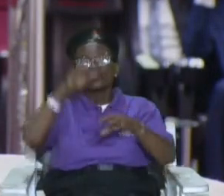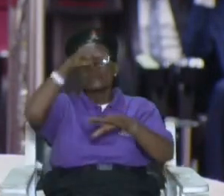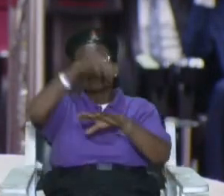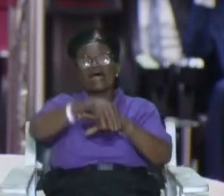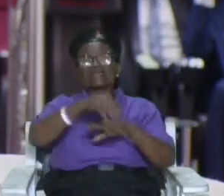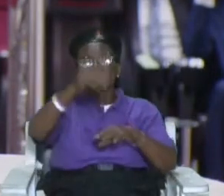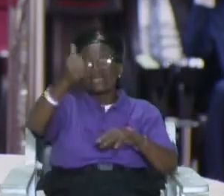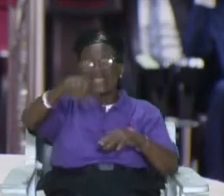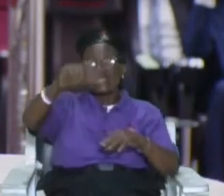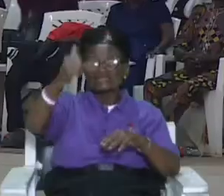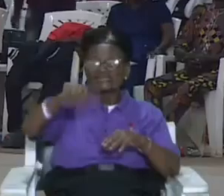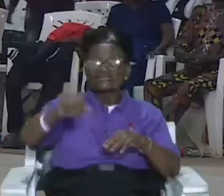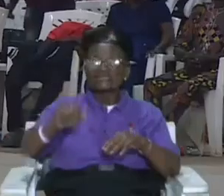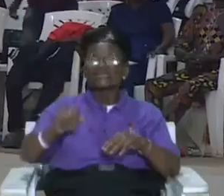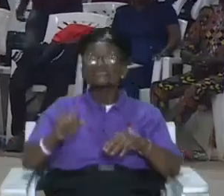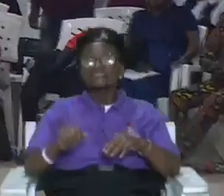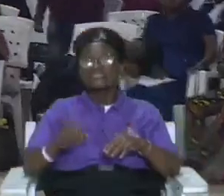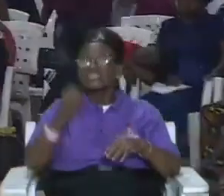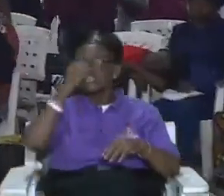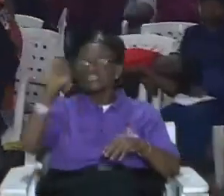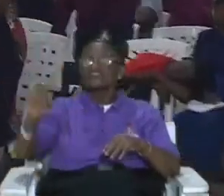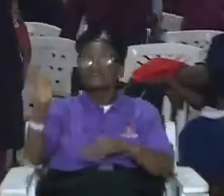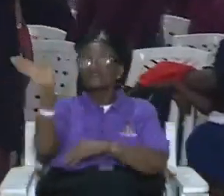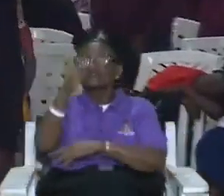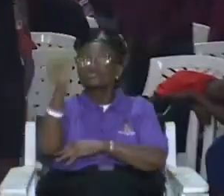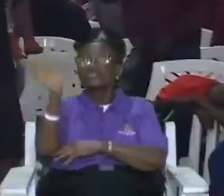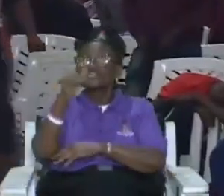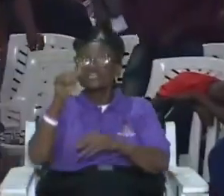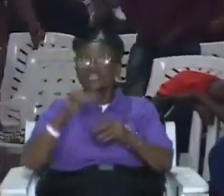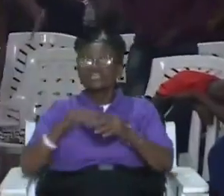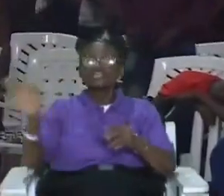in your village, in your town,